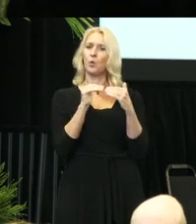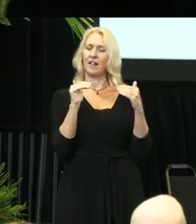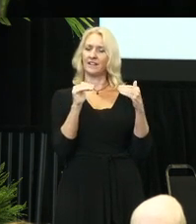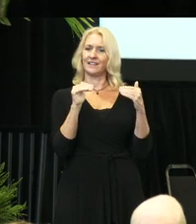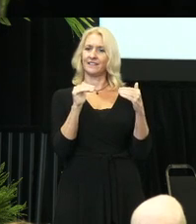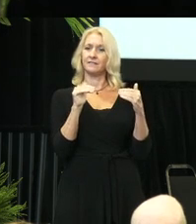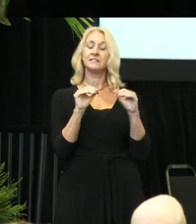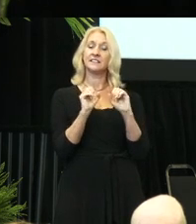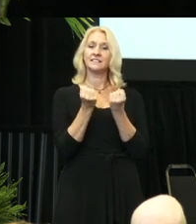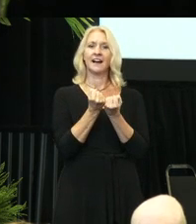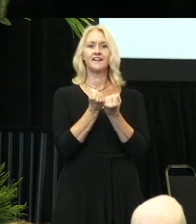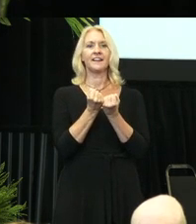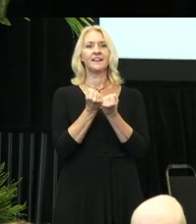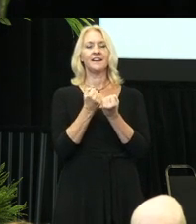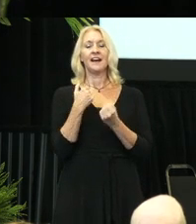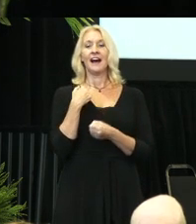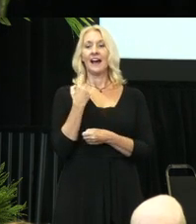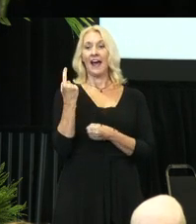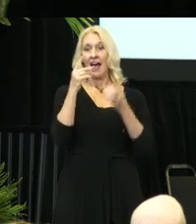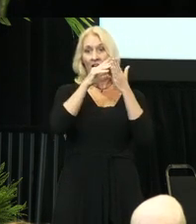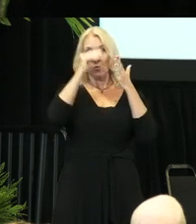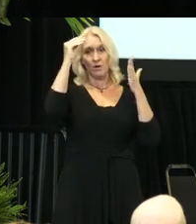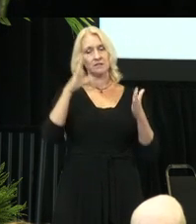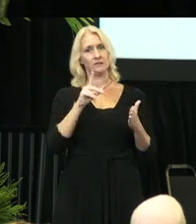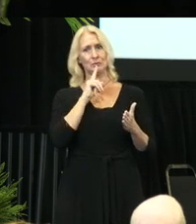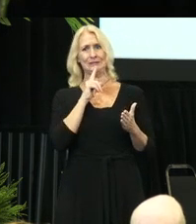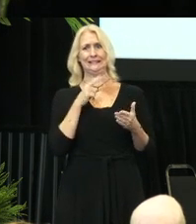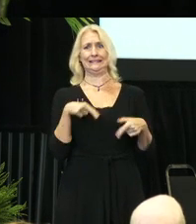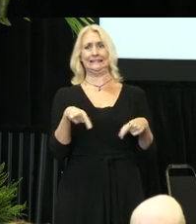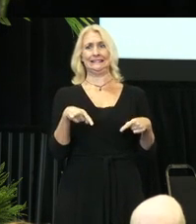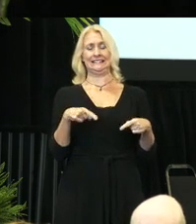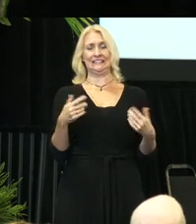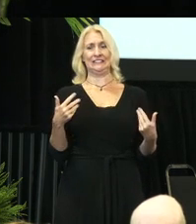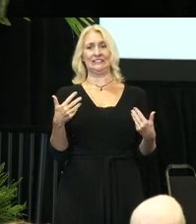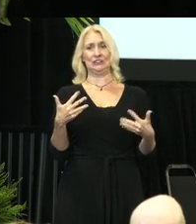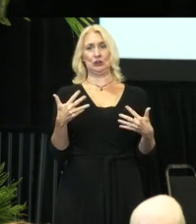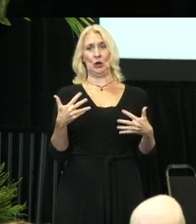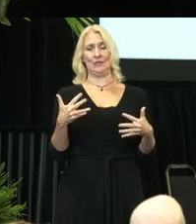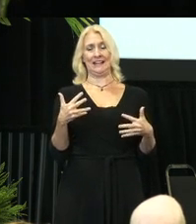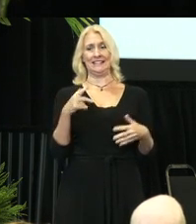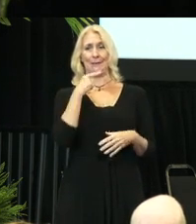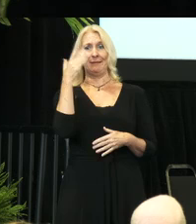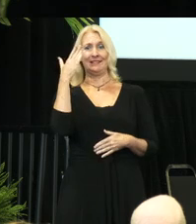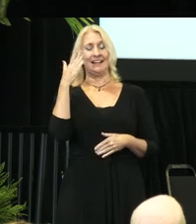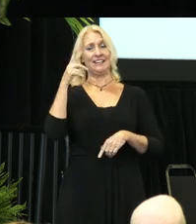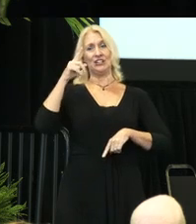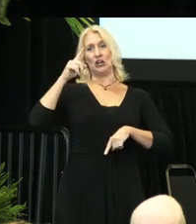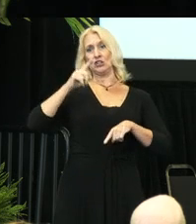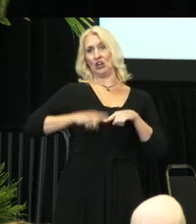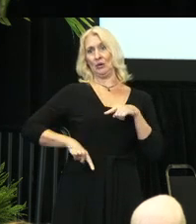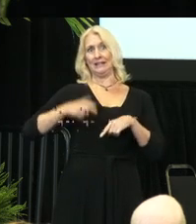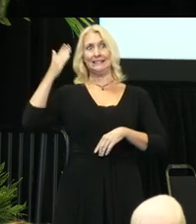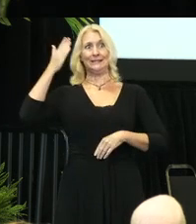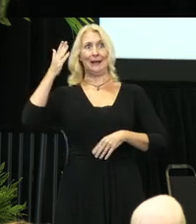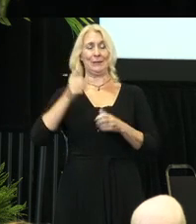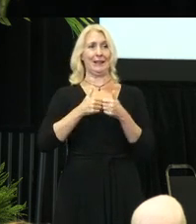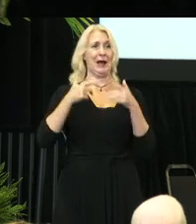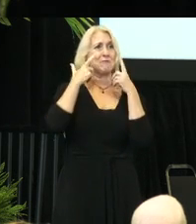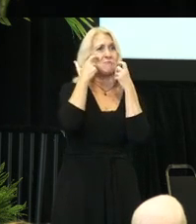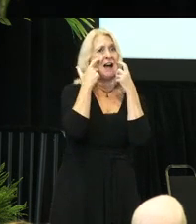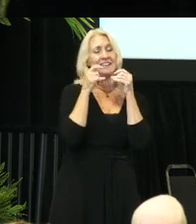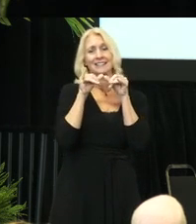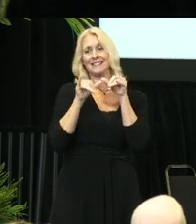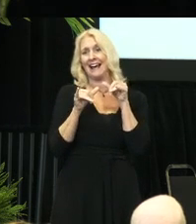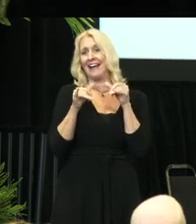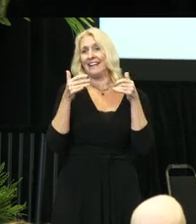a student who was very, very anxious about public speaking. She couldn't get through her first speech without breaking down, and so she stayed after class.